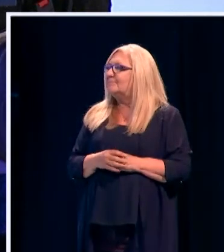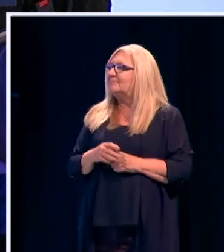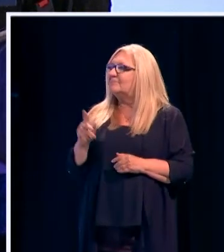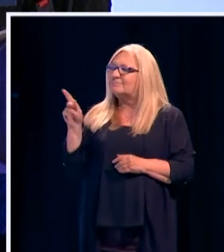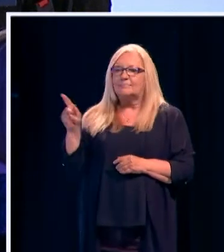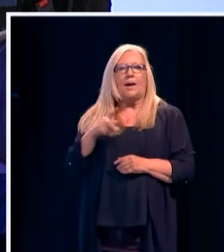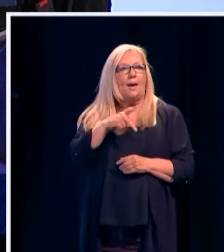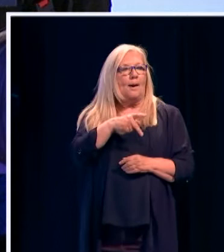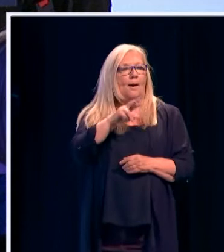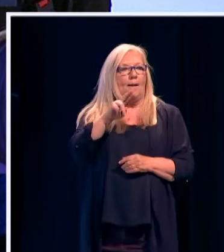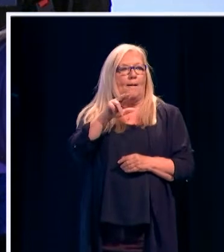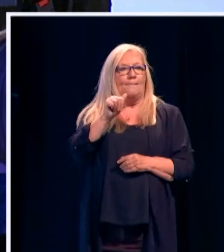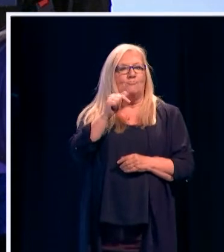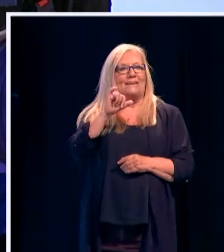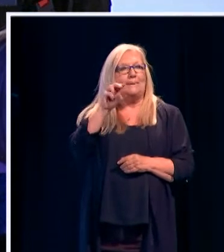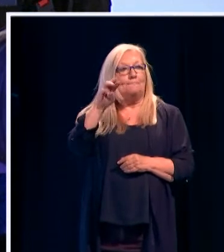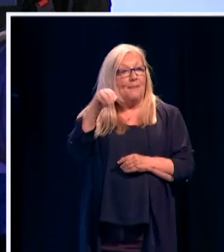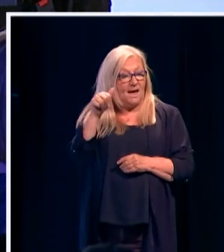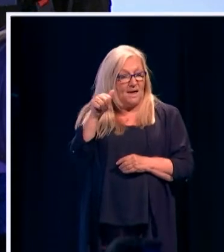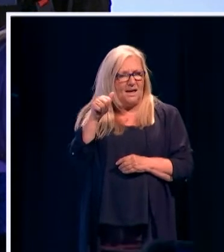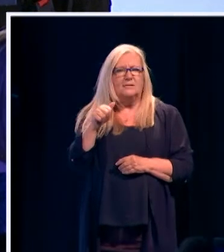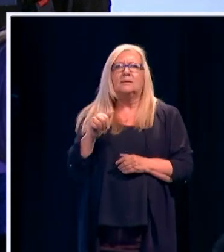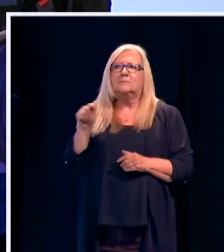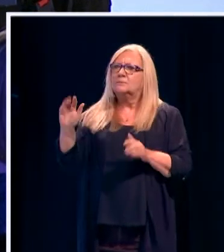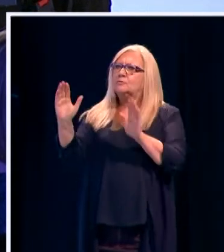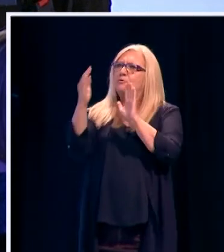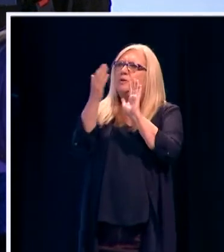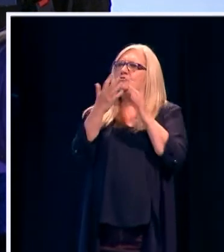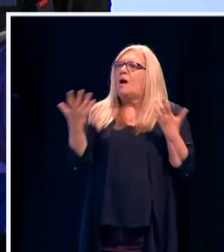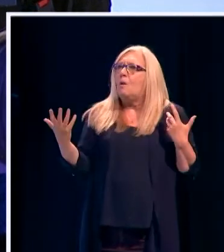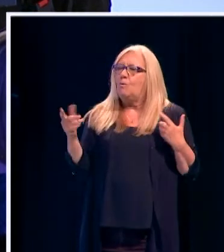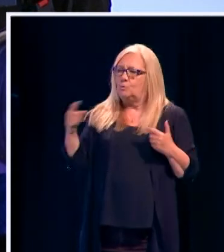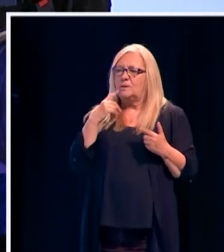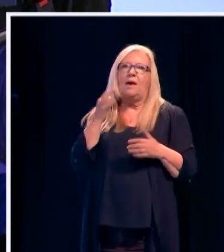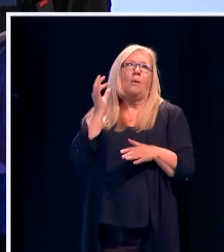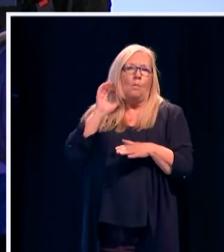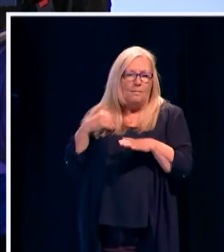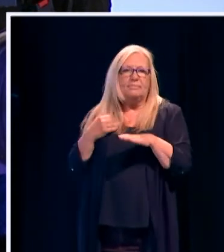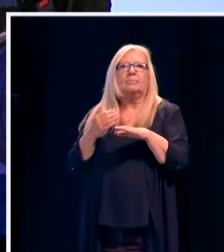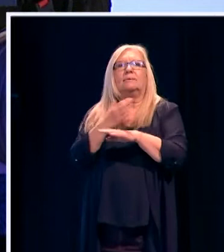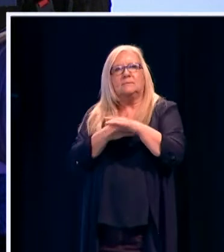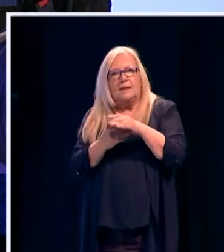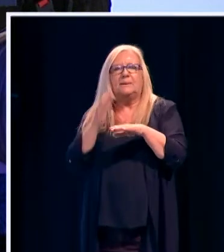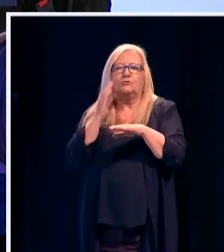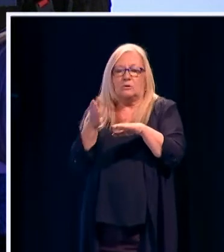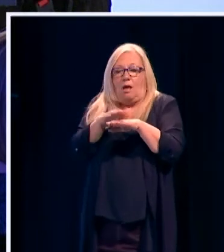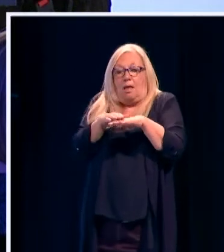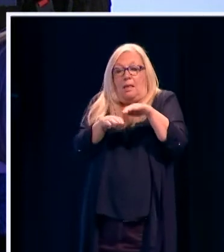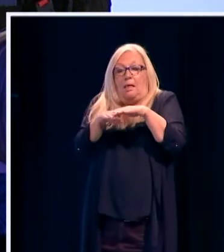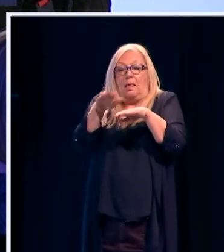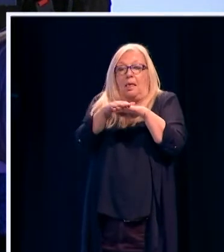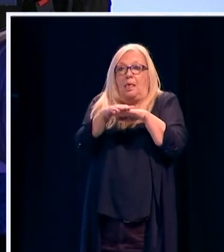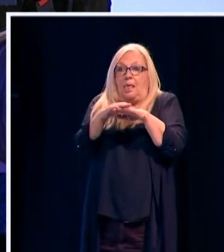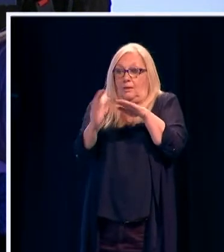you faced in intersectional movement building? What lessons and learning can you share? Any successful strategies that